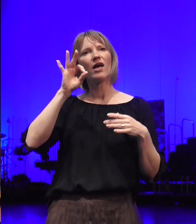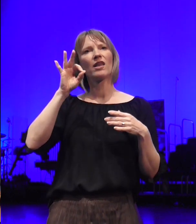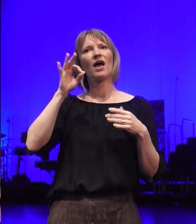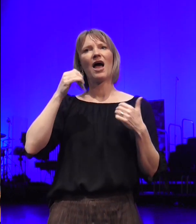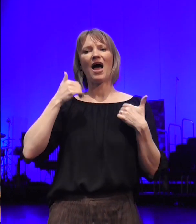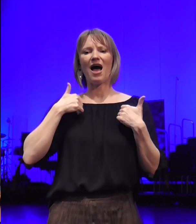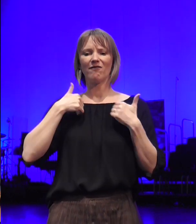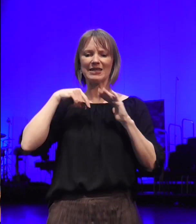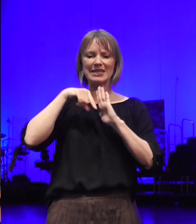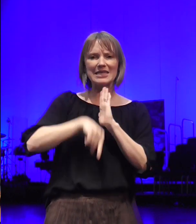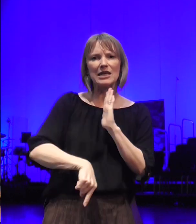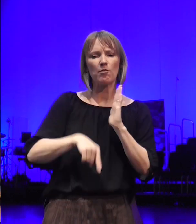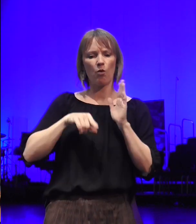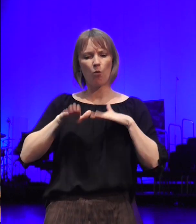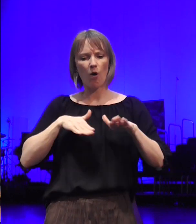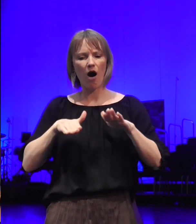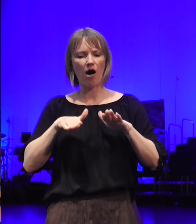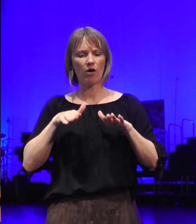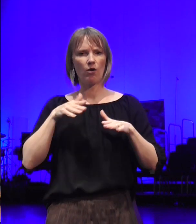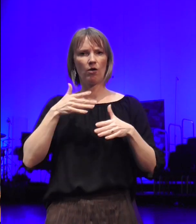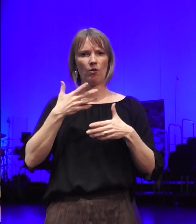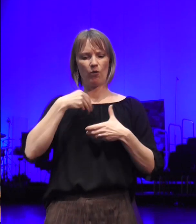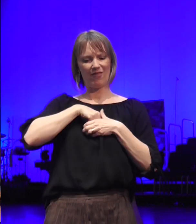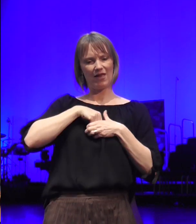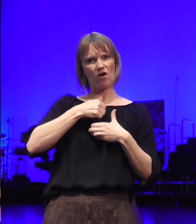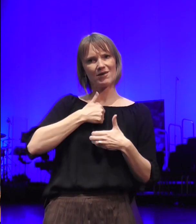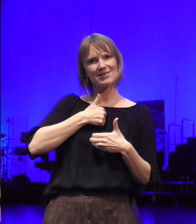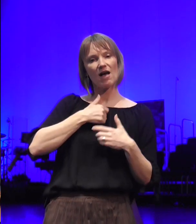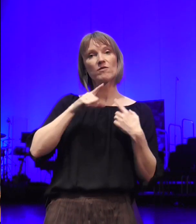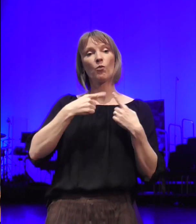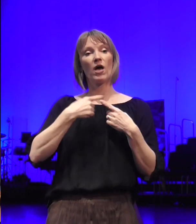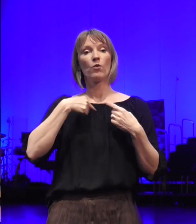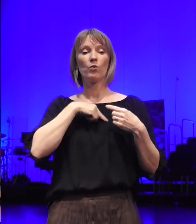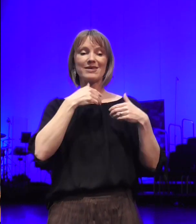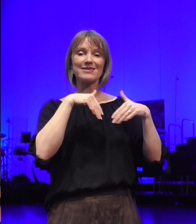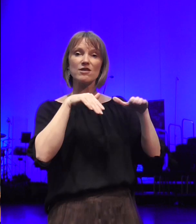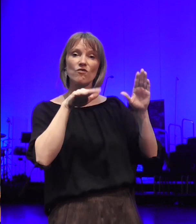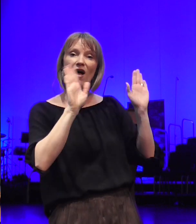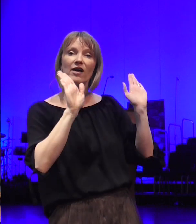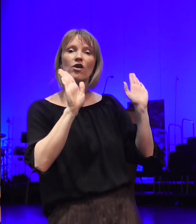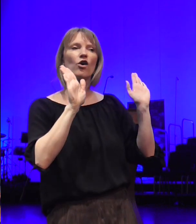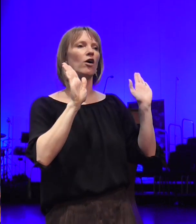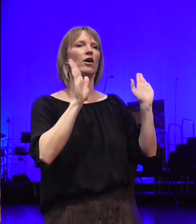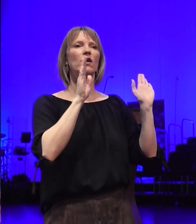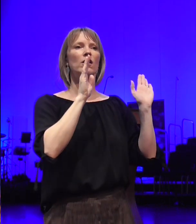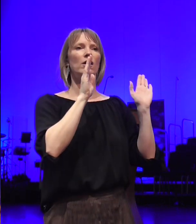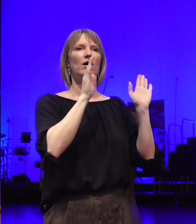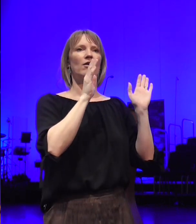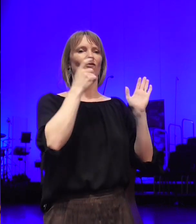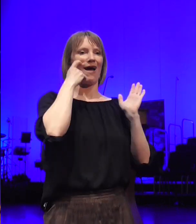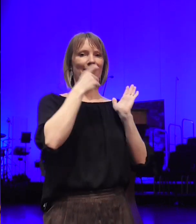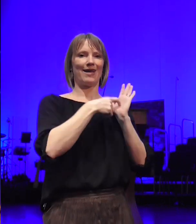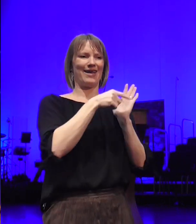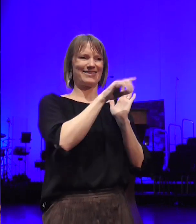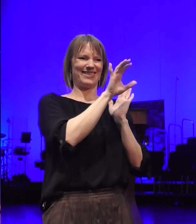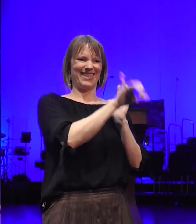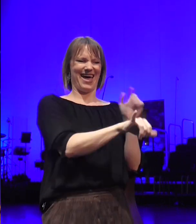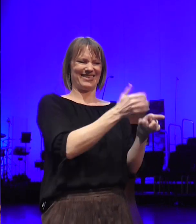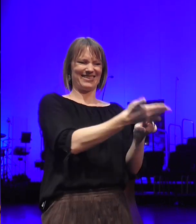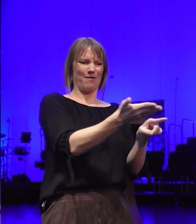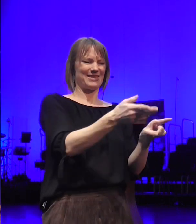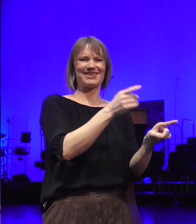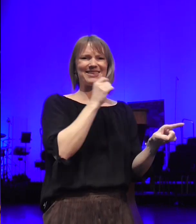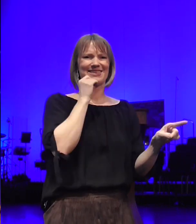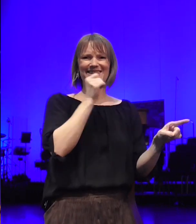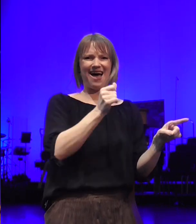inner worship circuit when we surrender and no longer see or use that substance in that way. It's